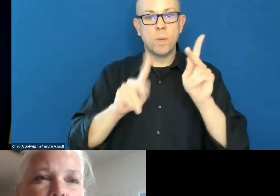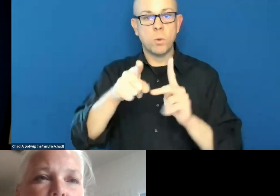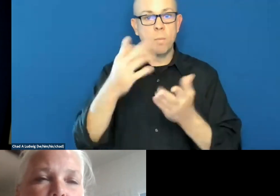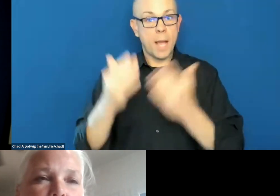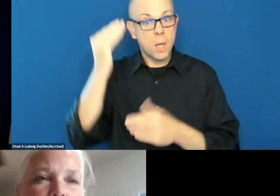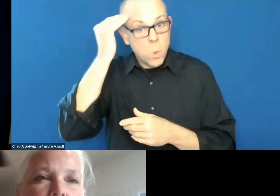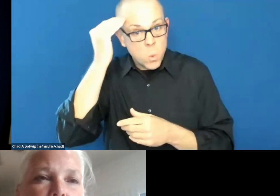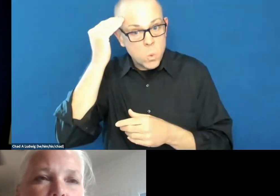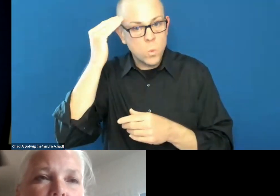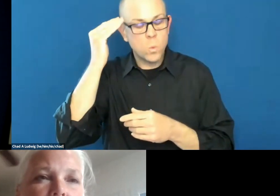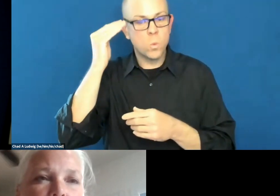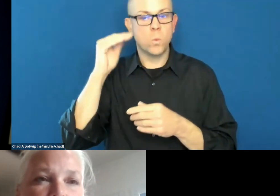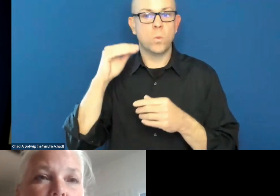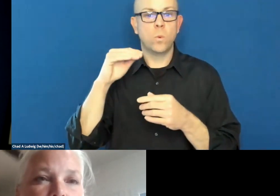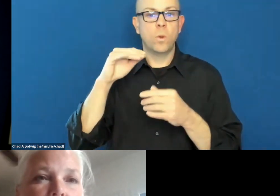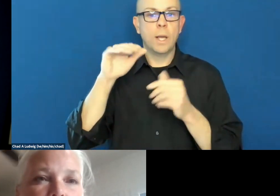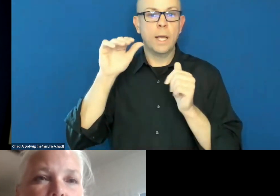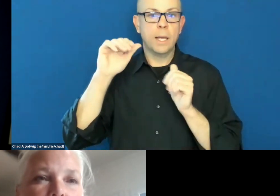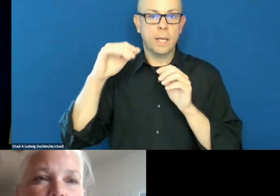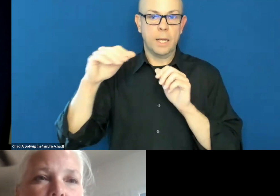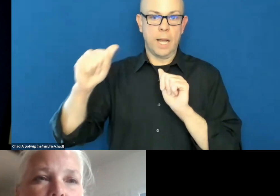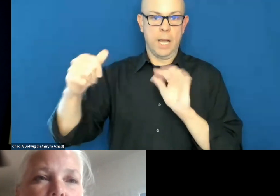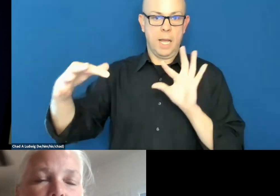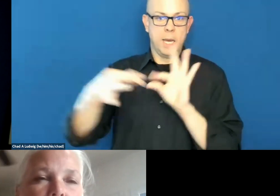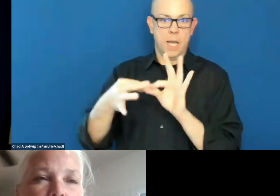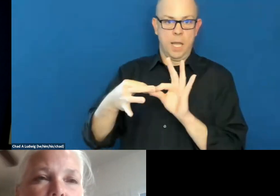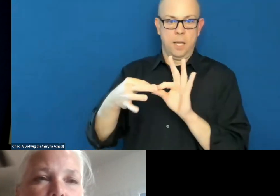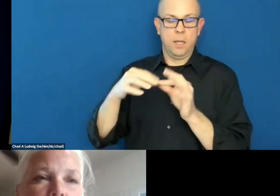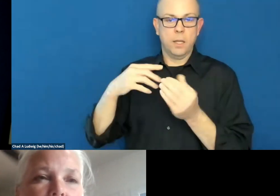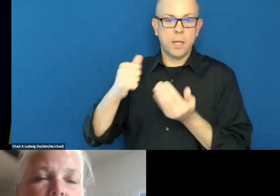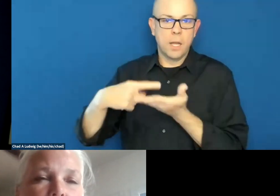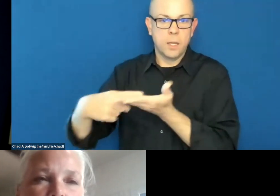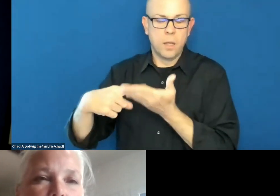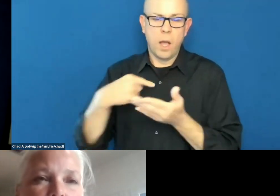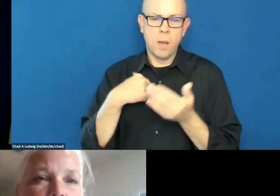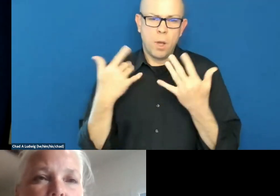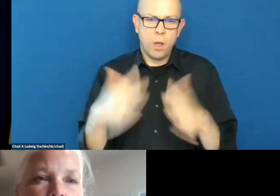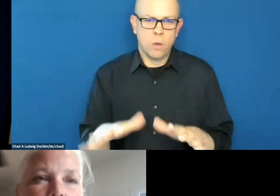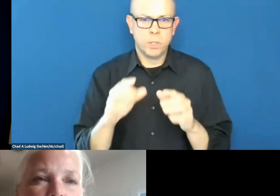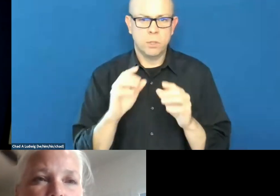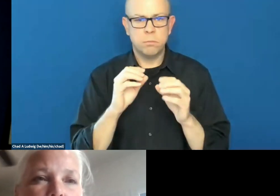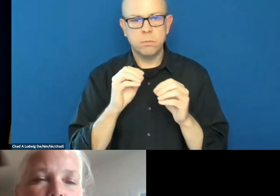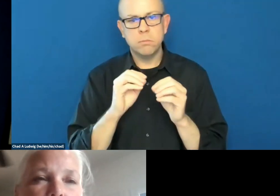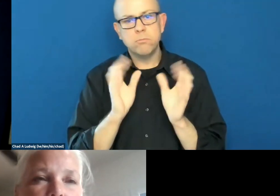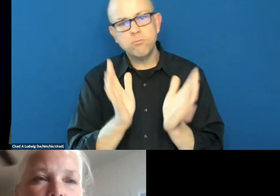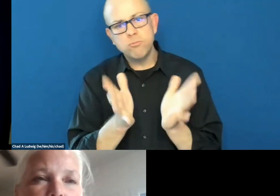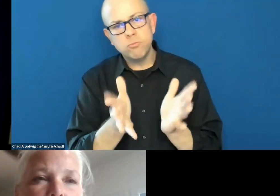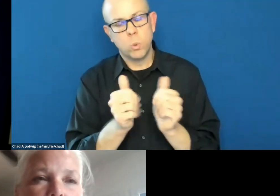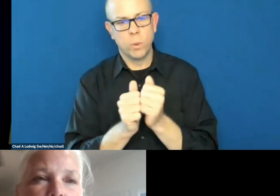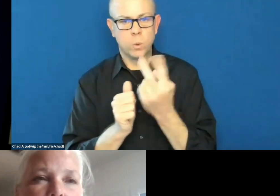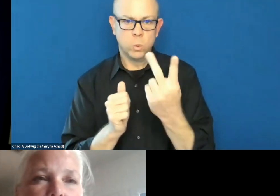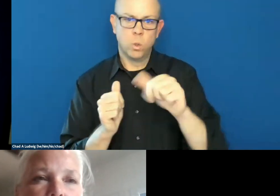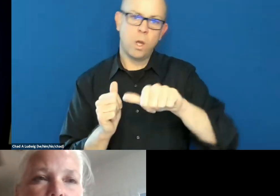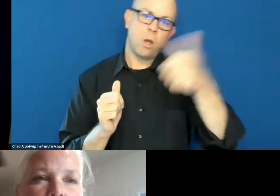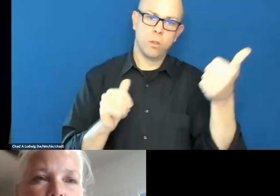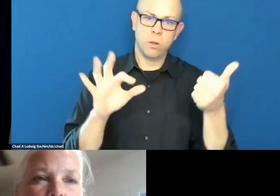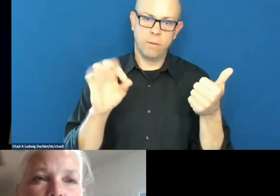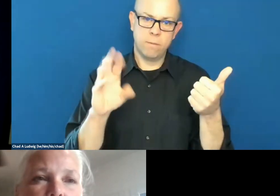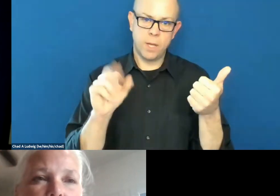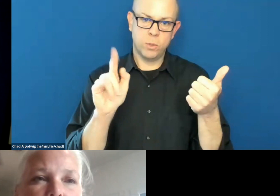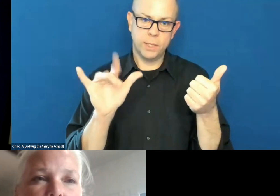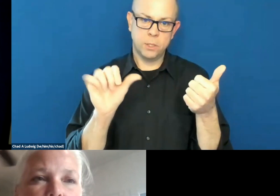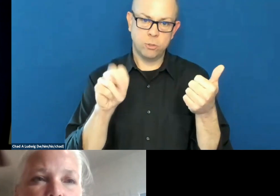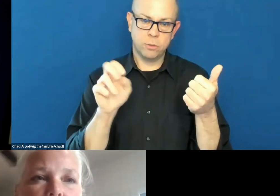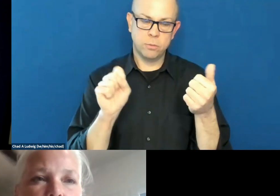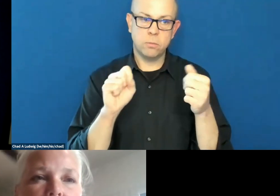If you know of any foundations, or if you know of other people who may know of foundations and you can connect us, that would be fantastic.